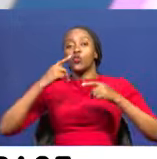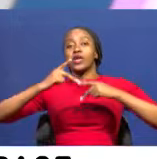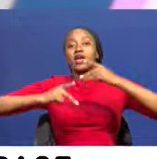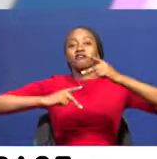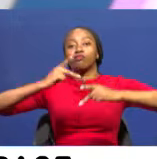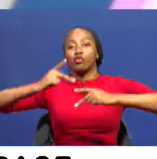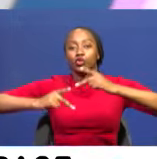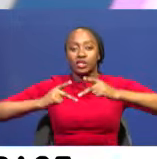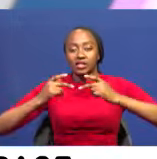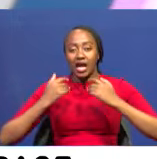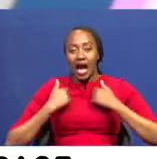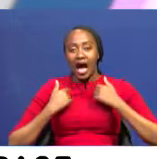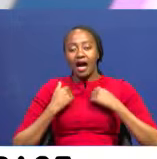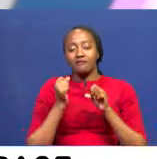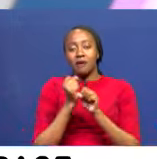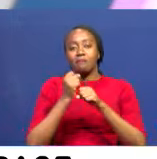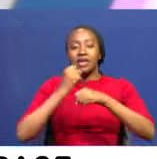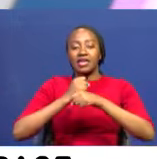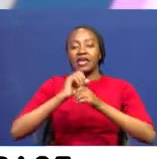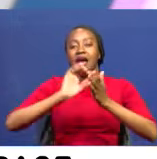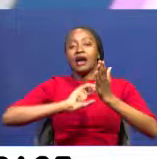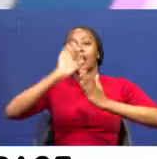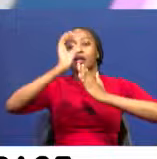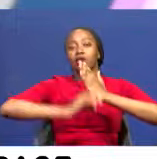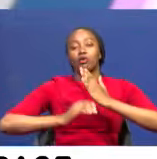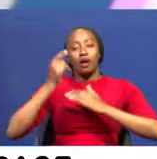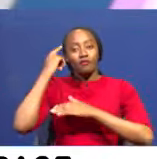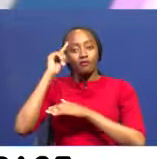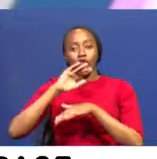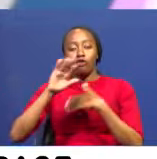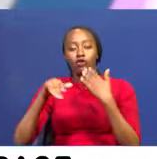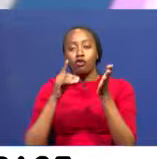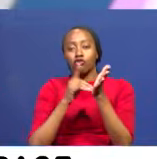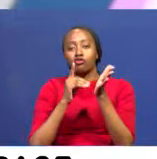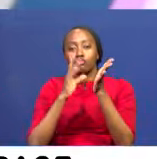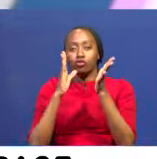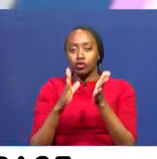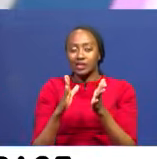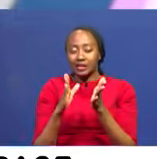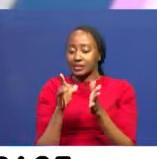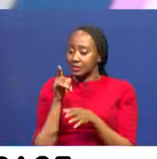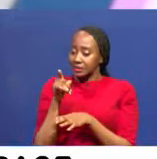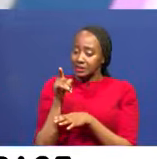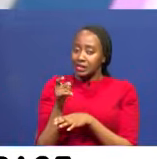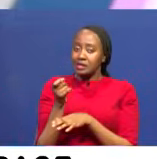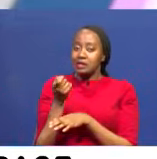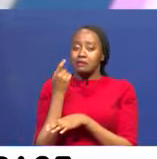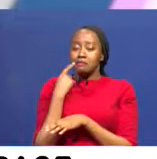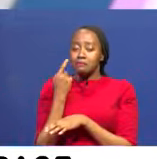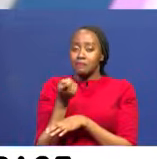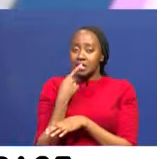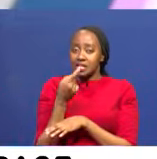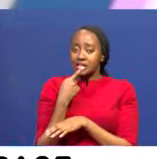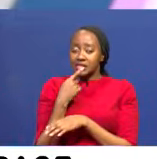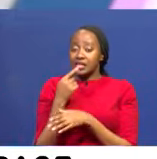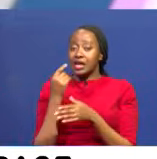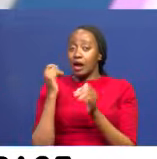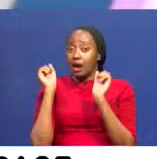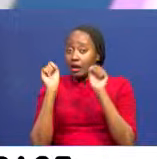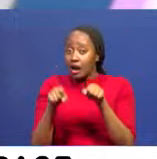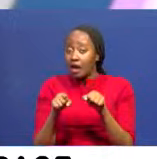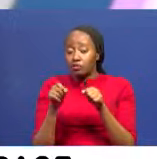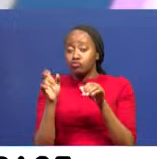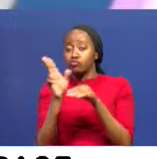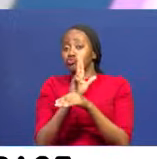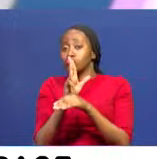a curriculum actually for pharmacists in terms of making sure that our people are able to utilize what